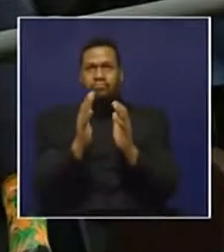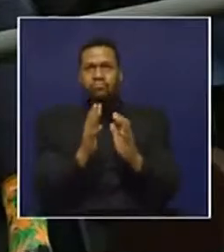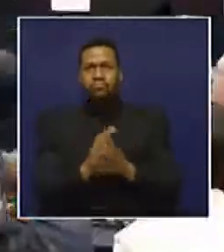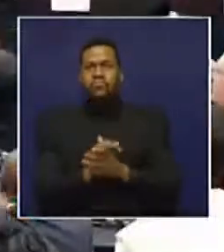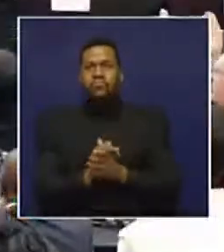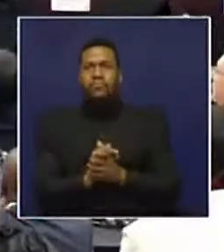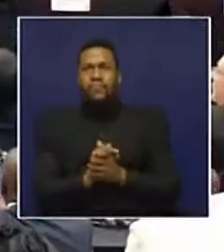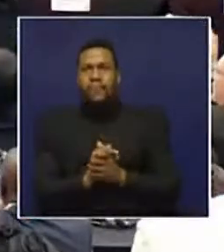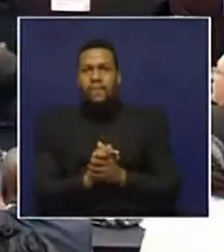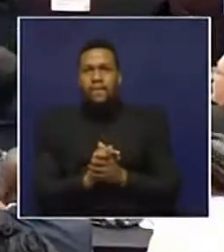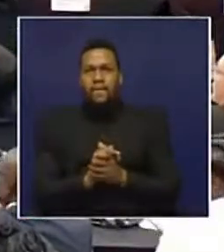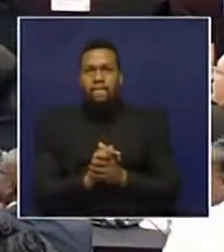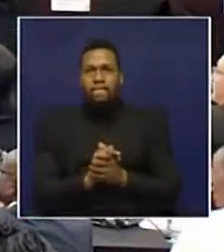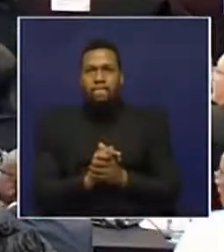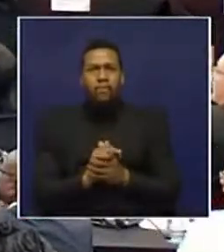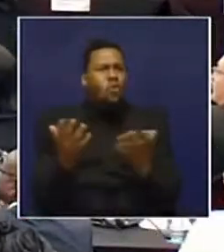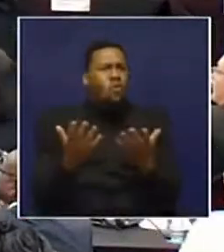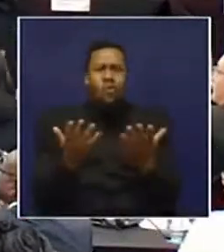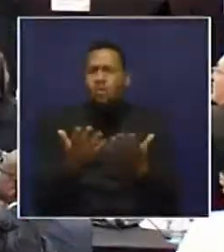where is he?